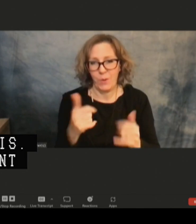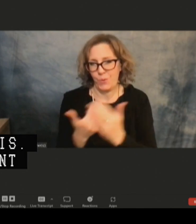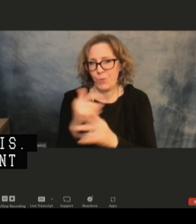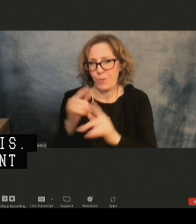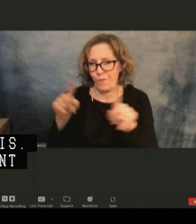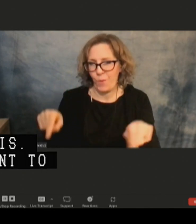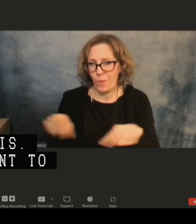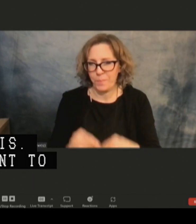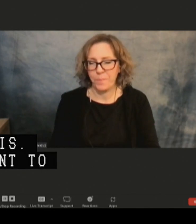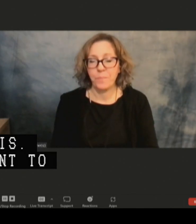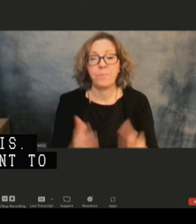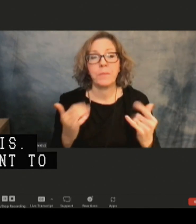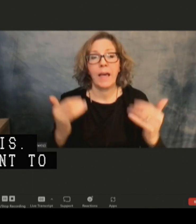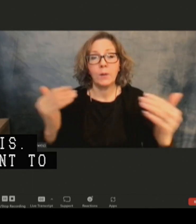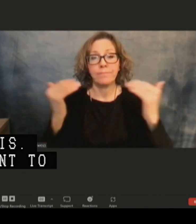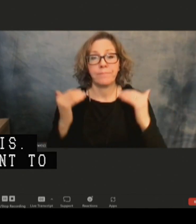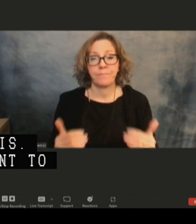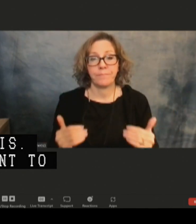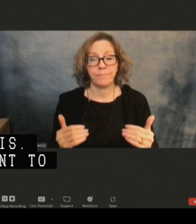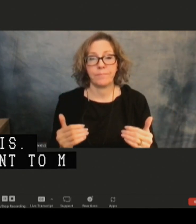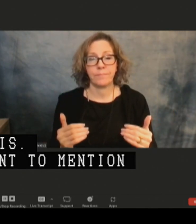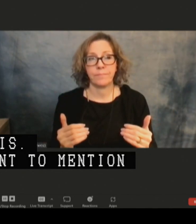So let's move on to